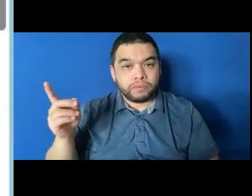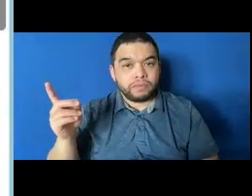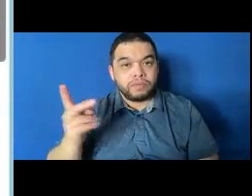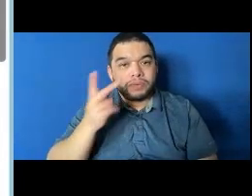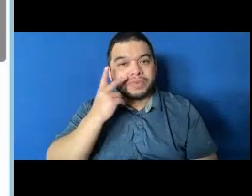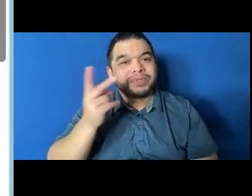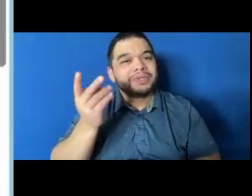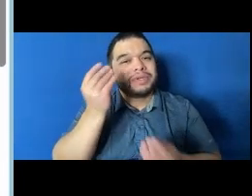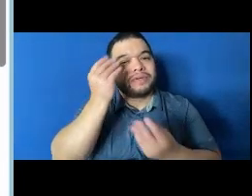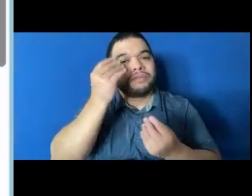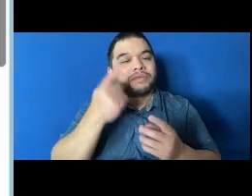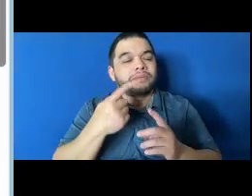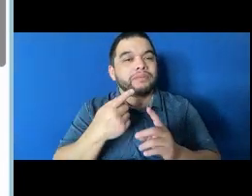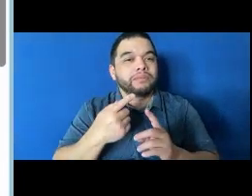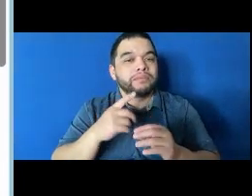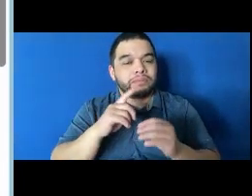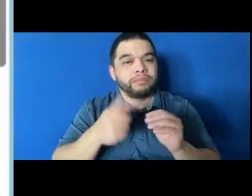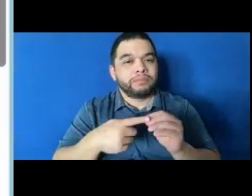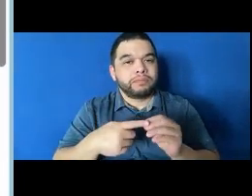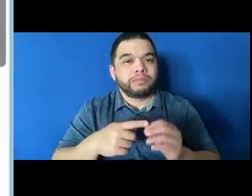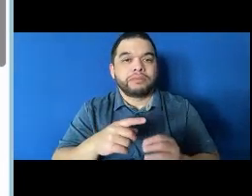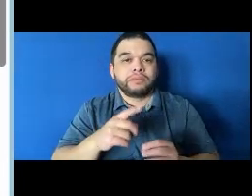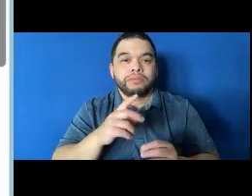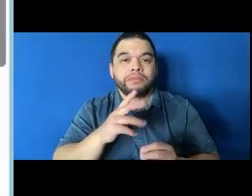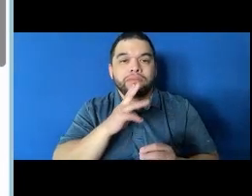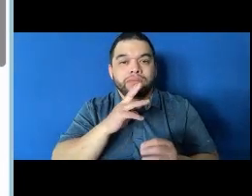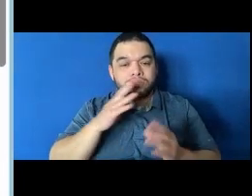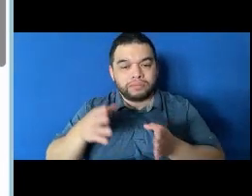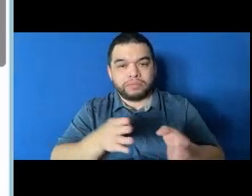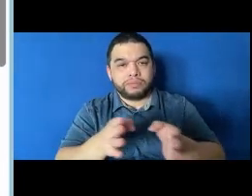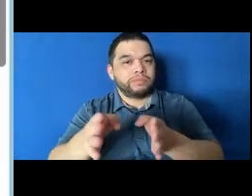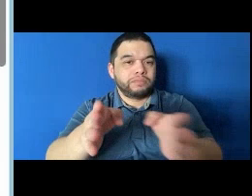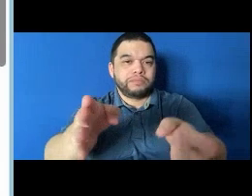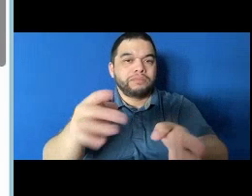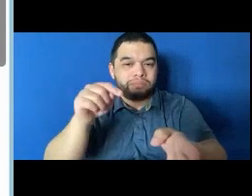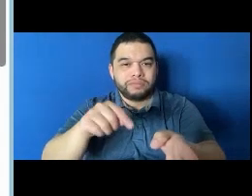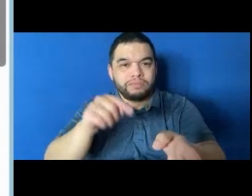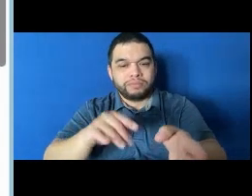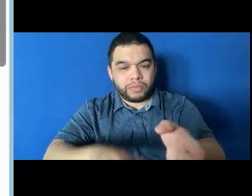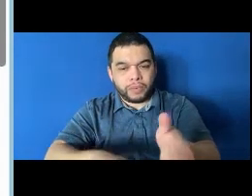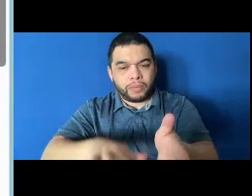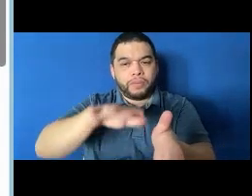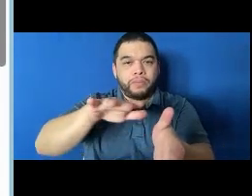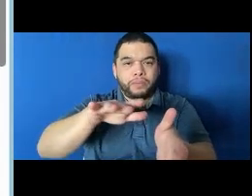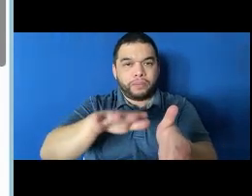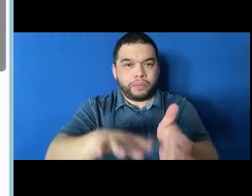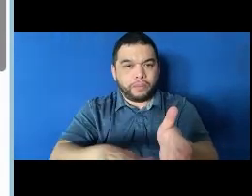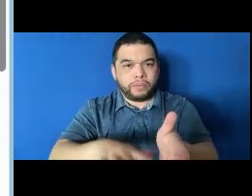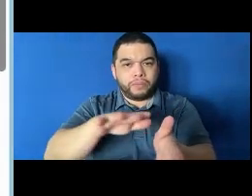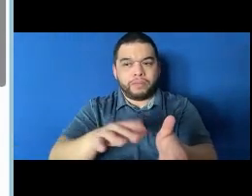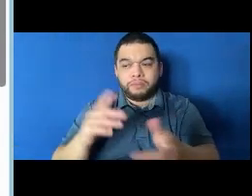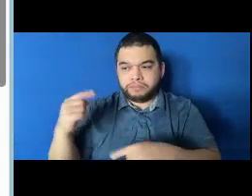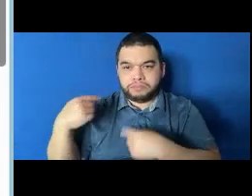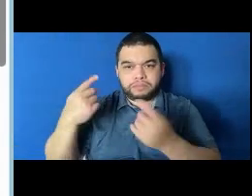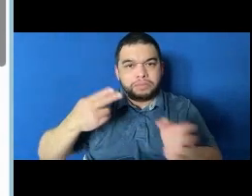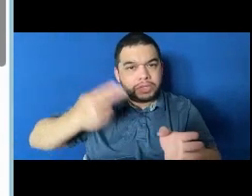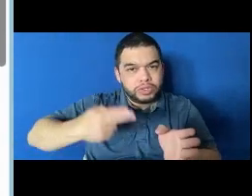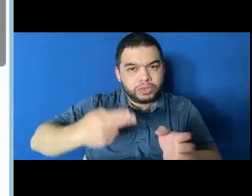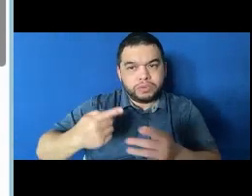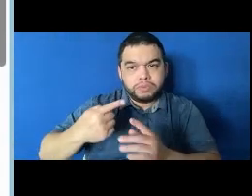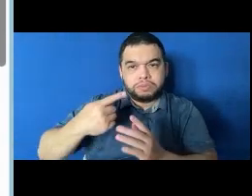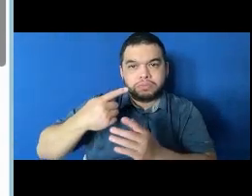the information of the Aquí river per se in this esencialmente lo que click. podemos Here, observar essentially, es what we can cómo se ha see comportado el río en las is pasadas how the river semanas. has behaved La in the last barra few de